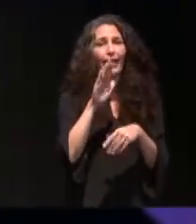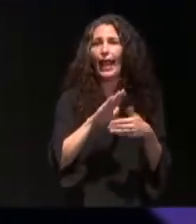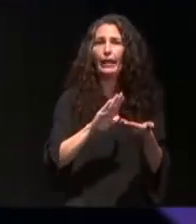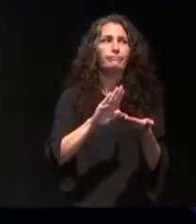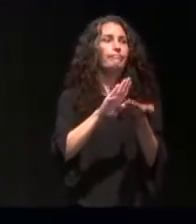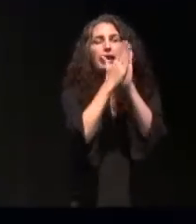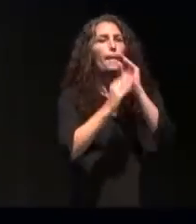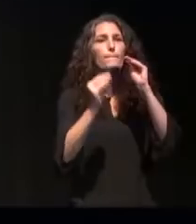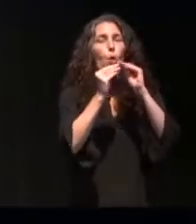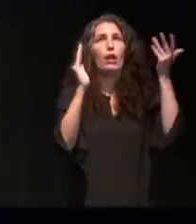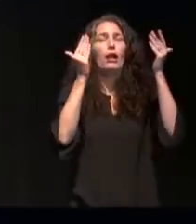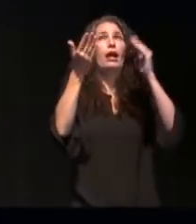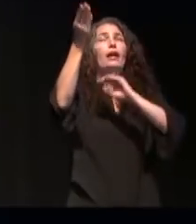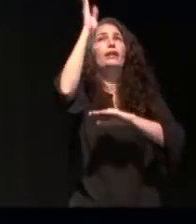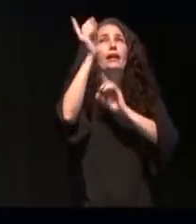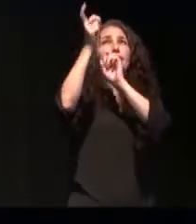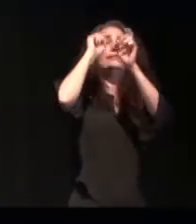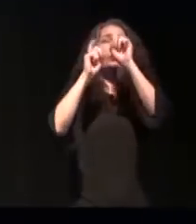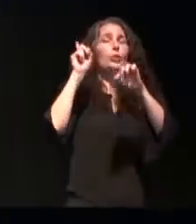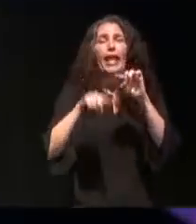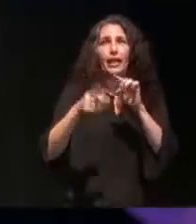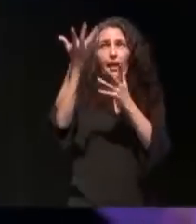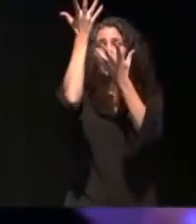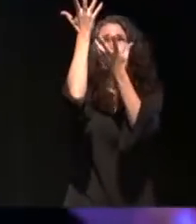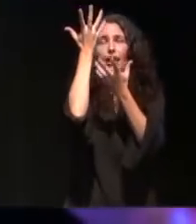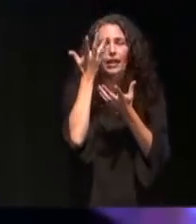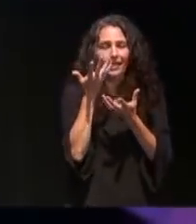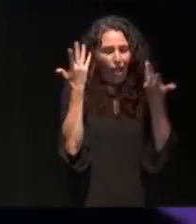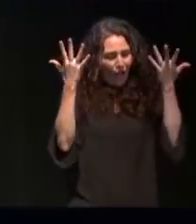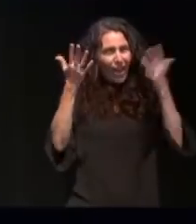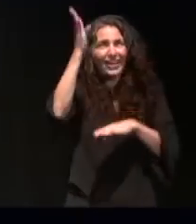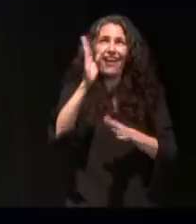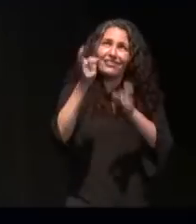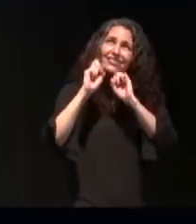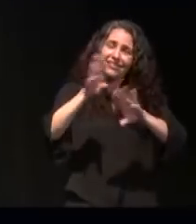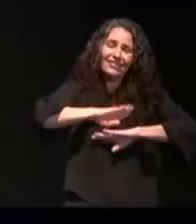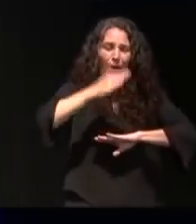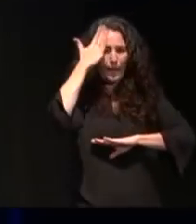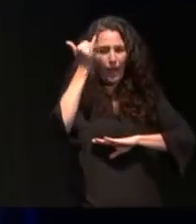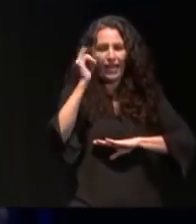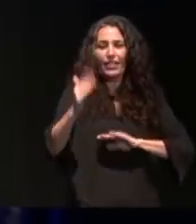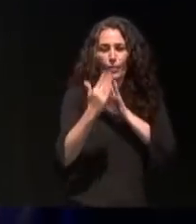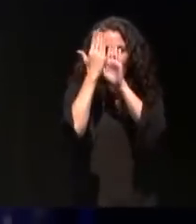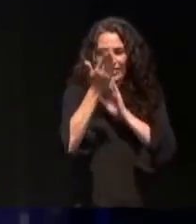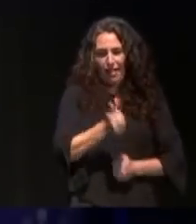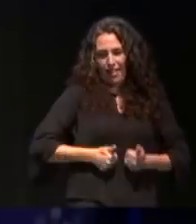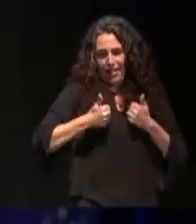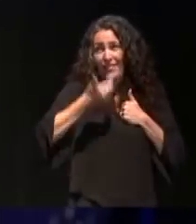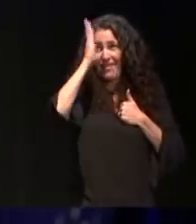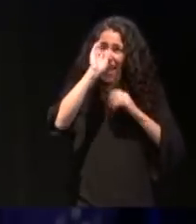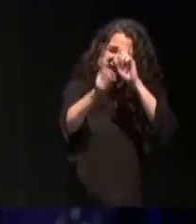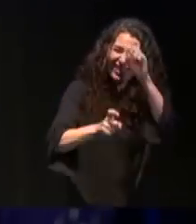what God has already given us. You can't get anything more than what God has already given, because the presence of the living God has already given